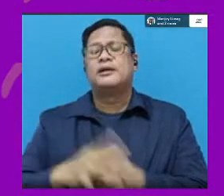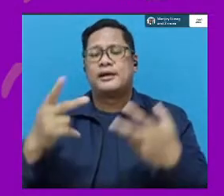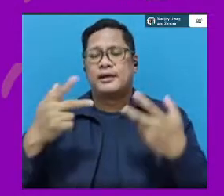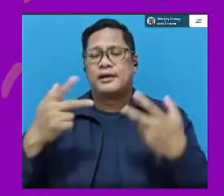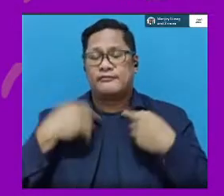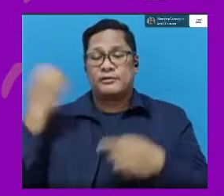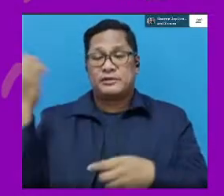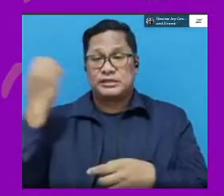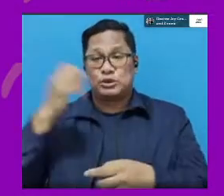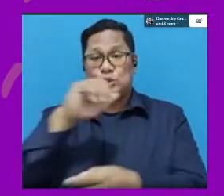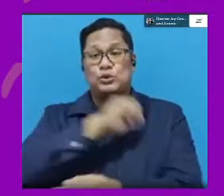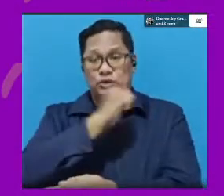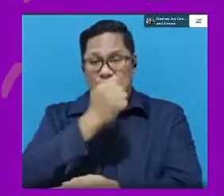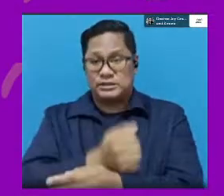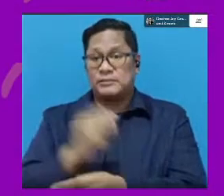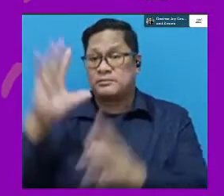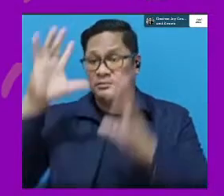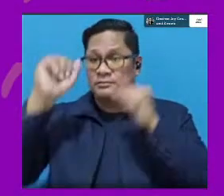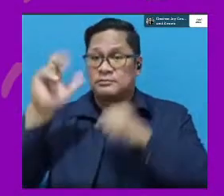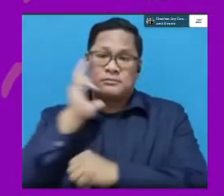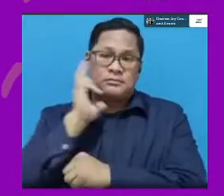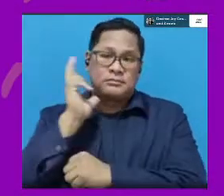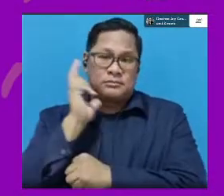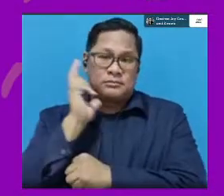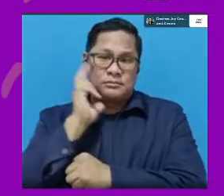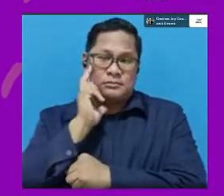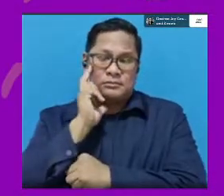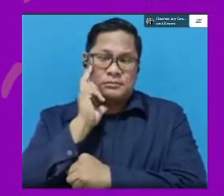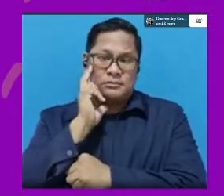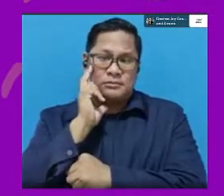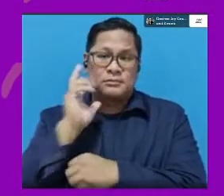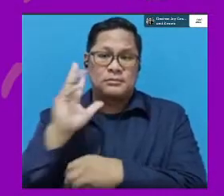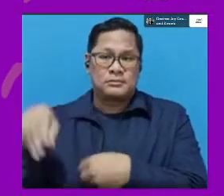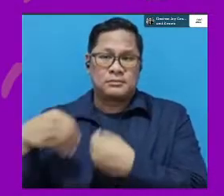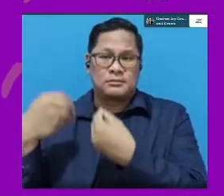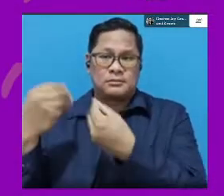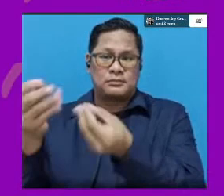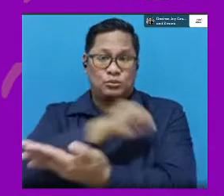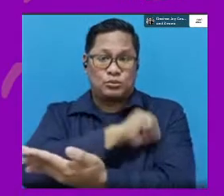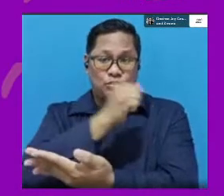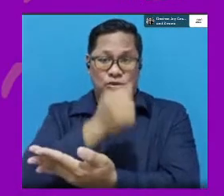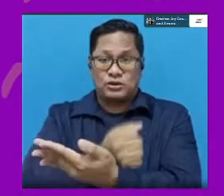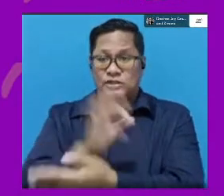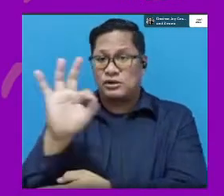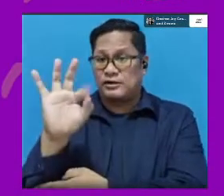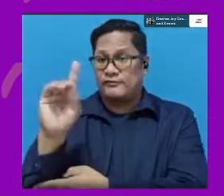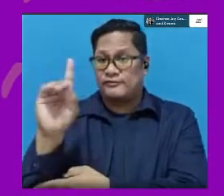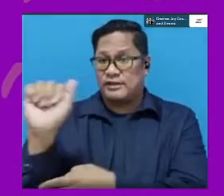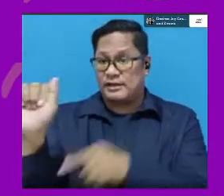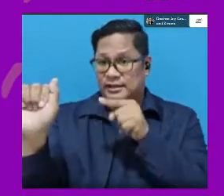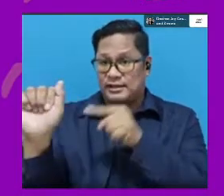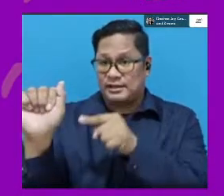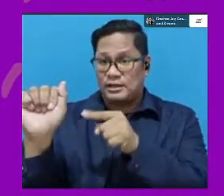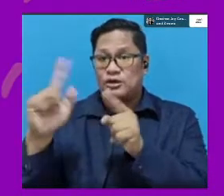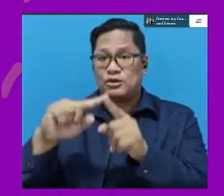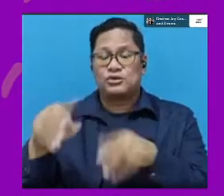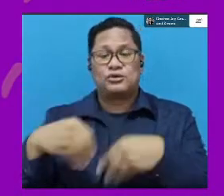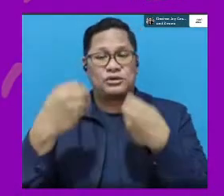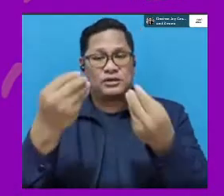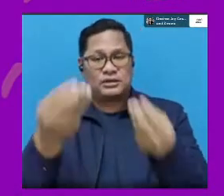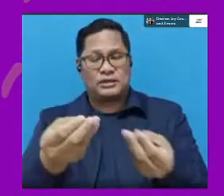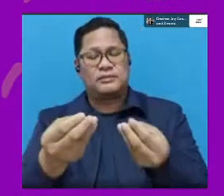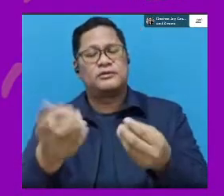wherein President Duterte gave the authorization to FDA to issue these EUA to COVID-19